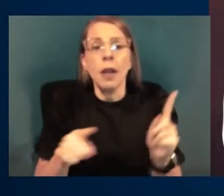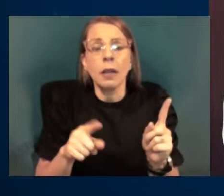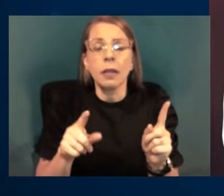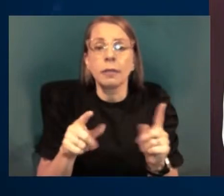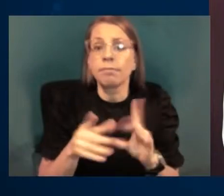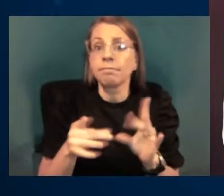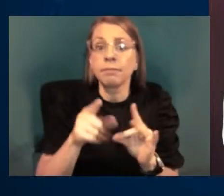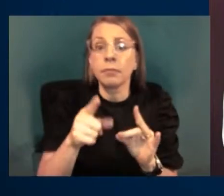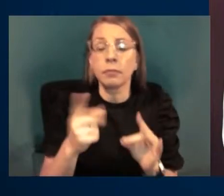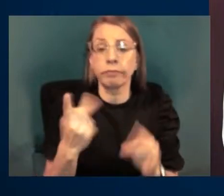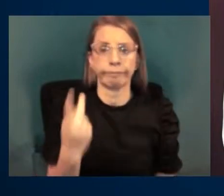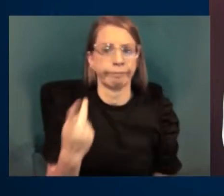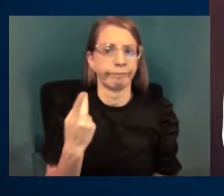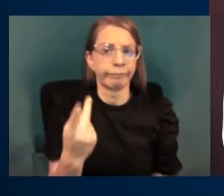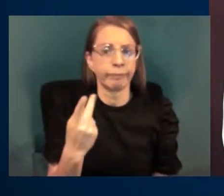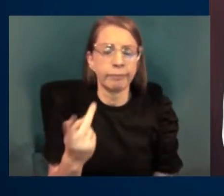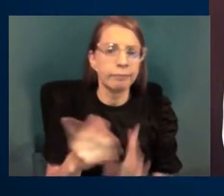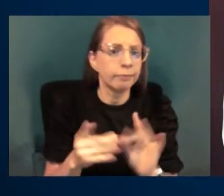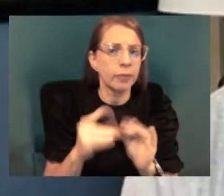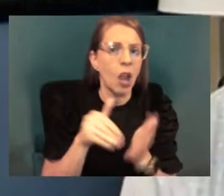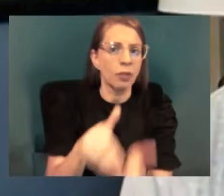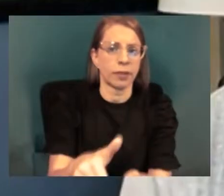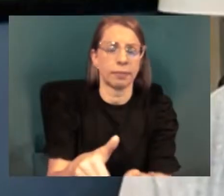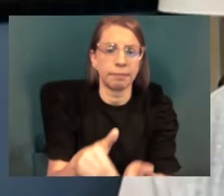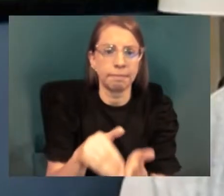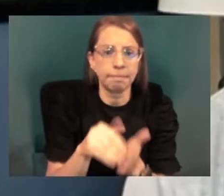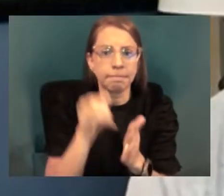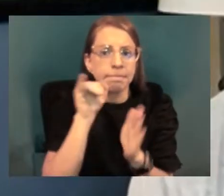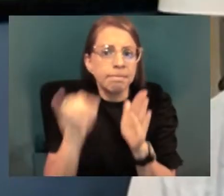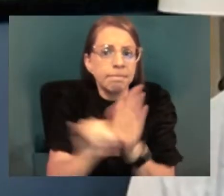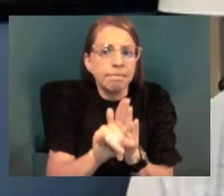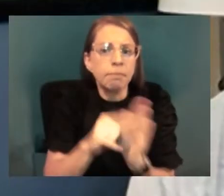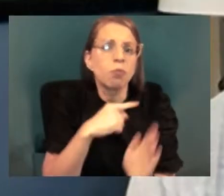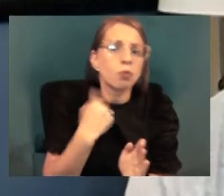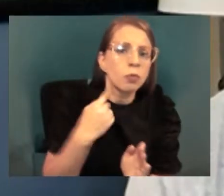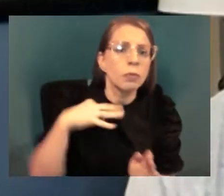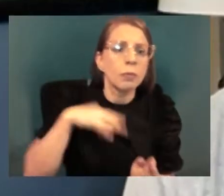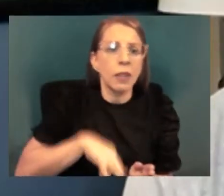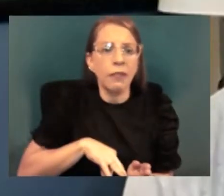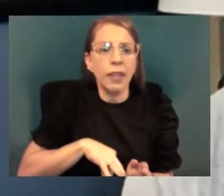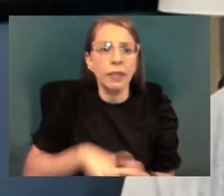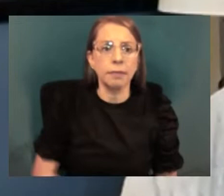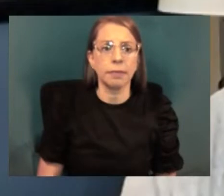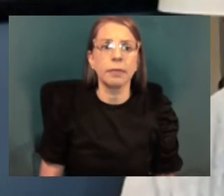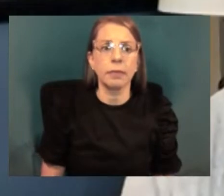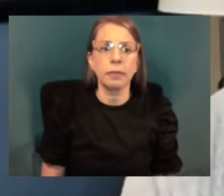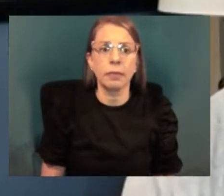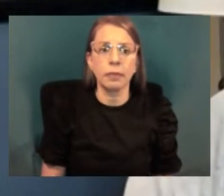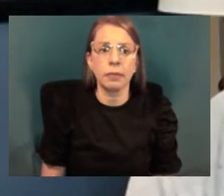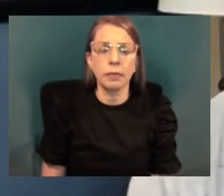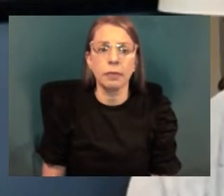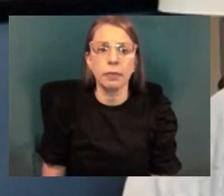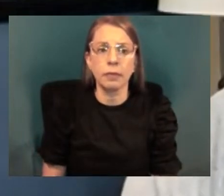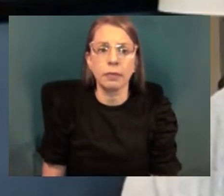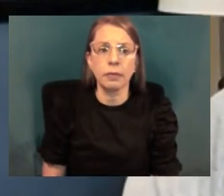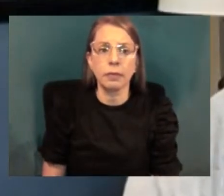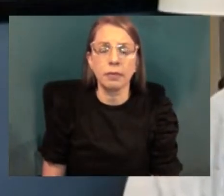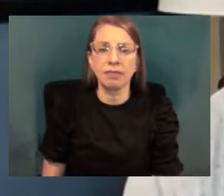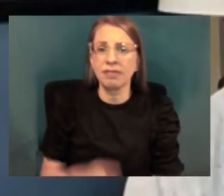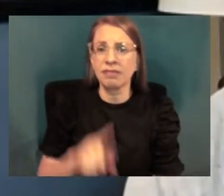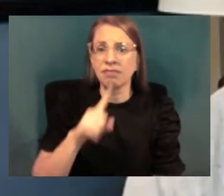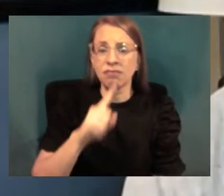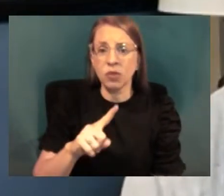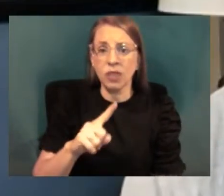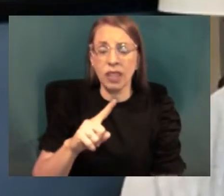you and I have always said, it's about identifying risk-benefit. And this is a Swiss cheese model as